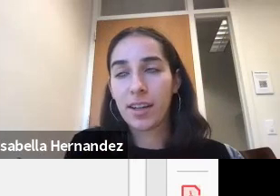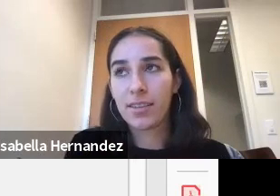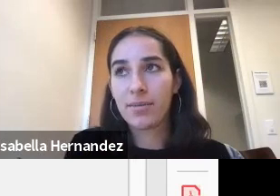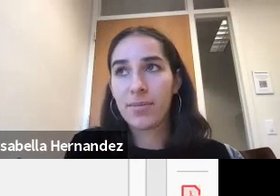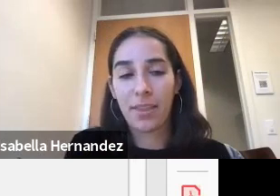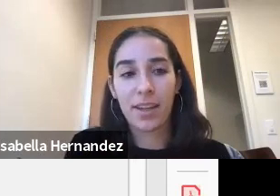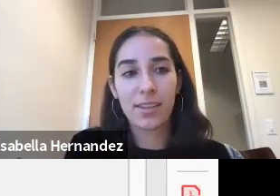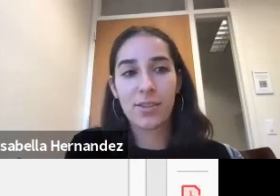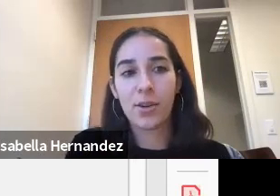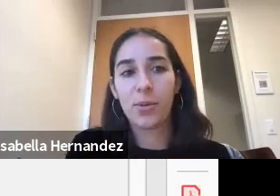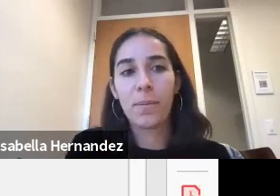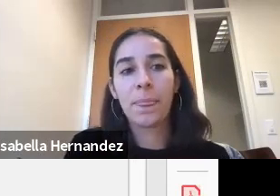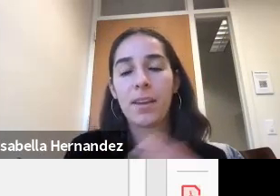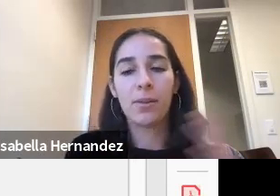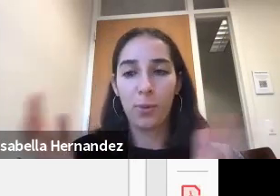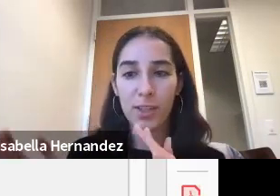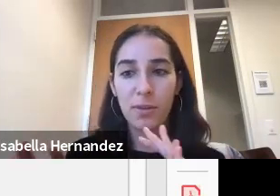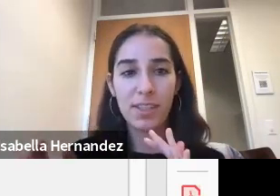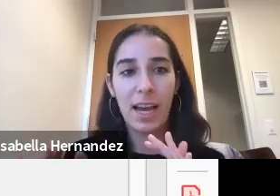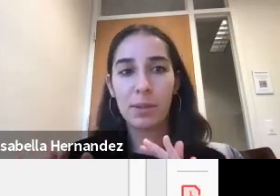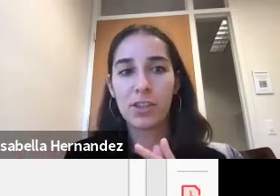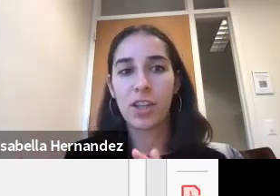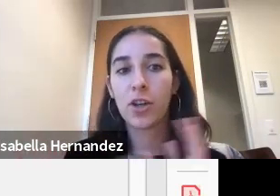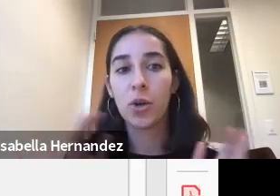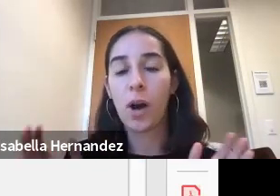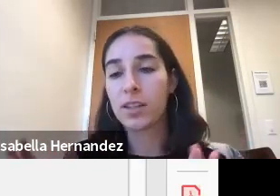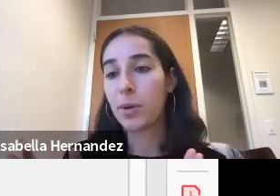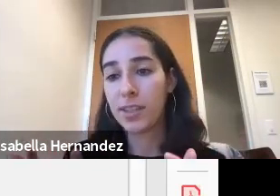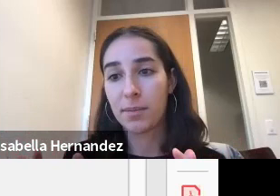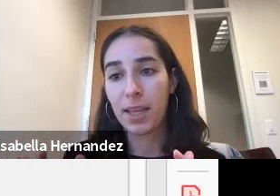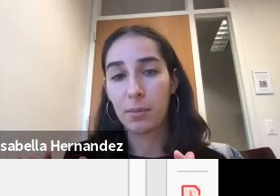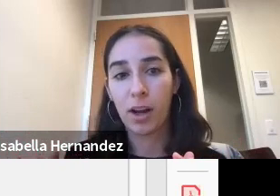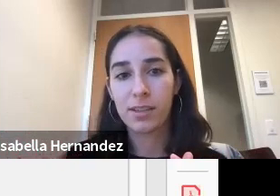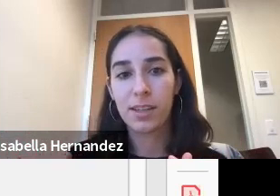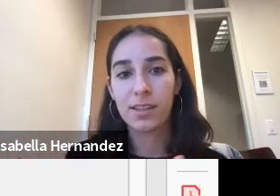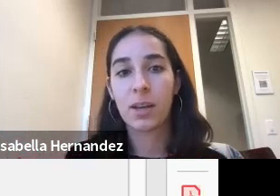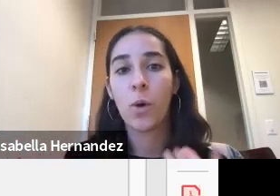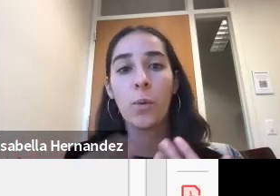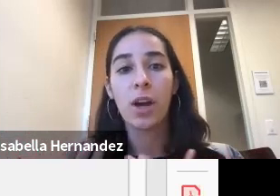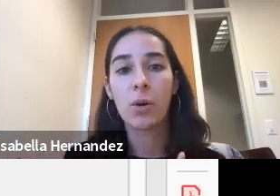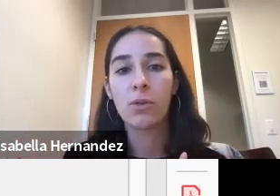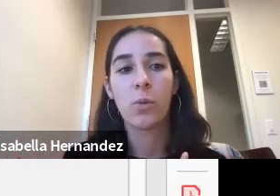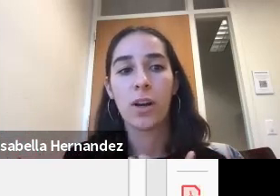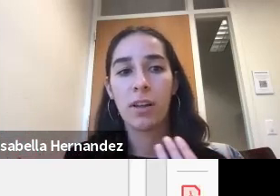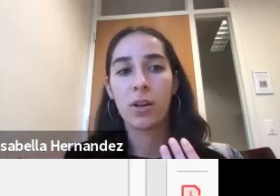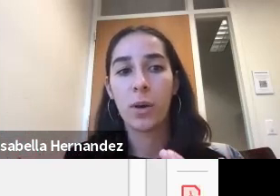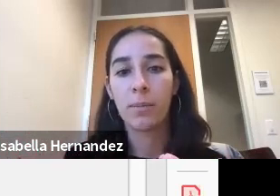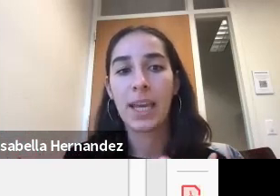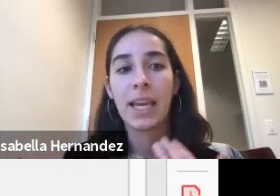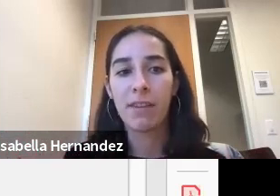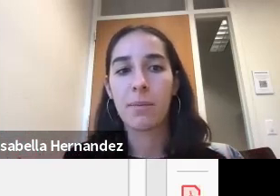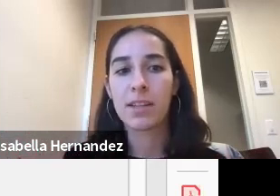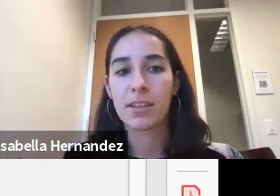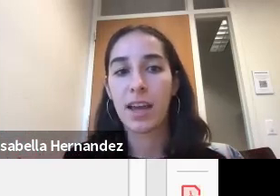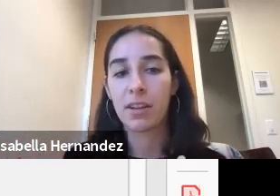our ethic. So once we've established like who ought to participate in the process and what we owe to one another when